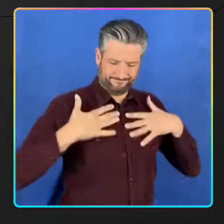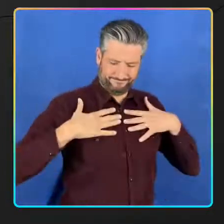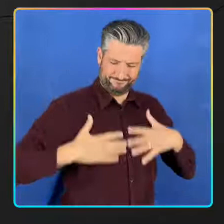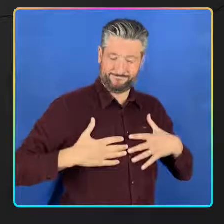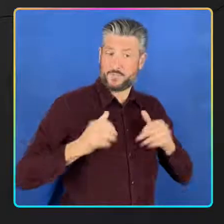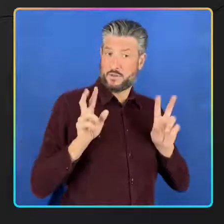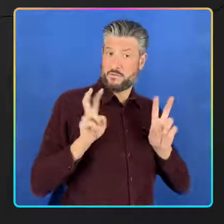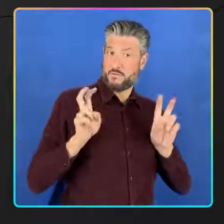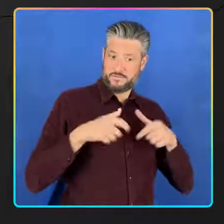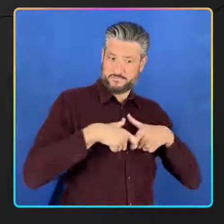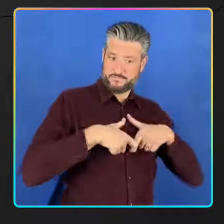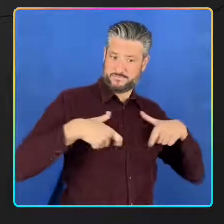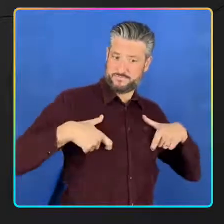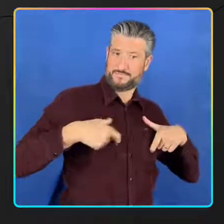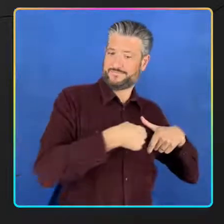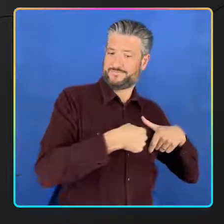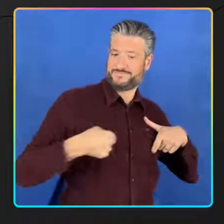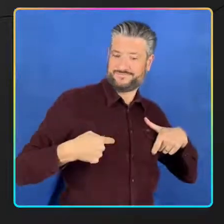by Abel Wang.